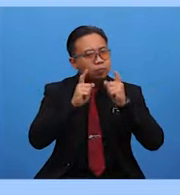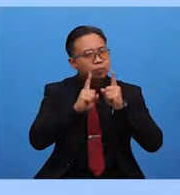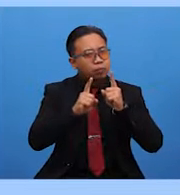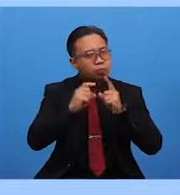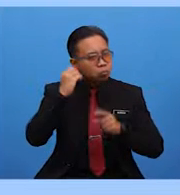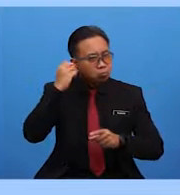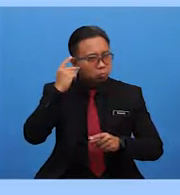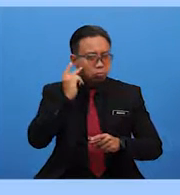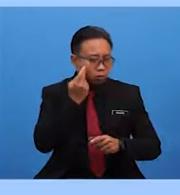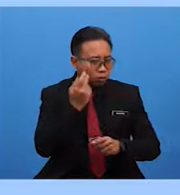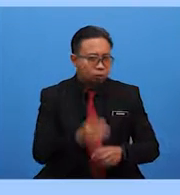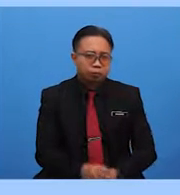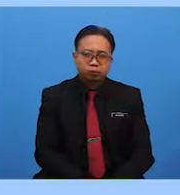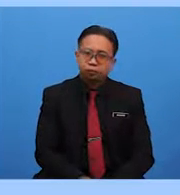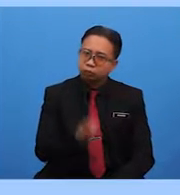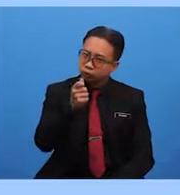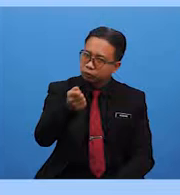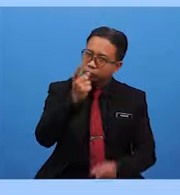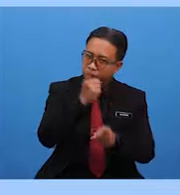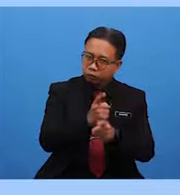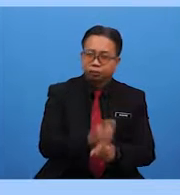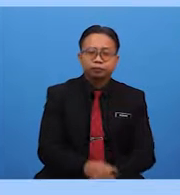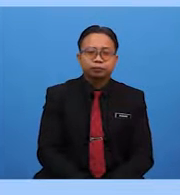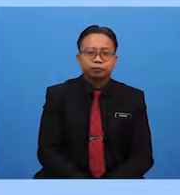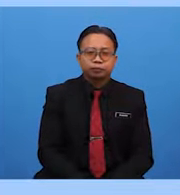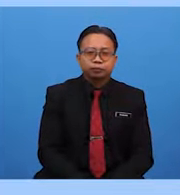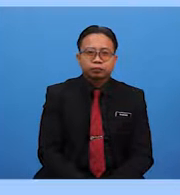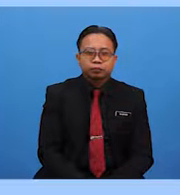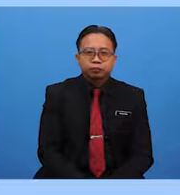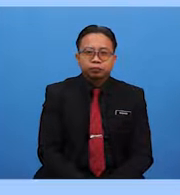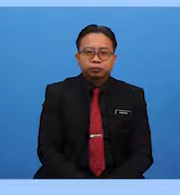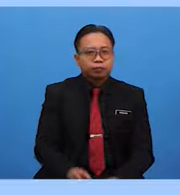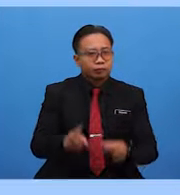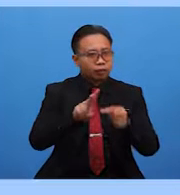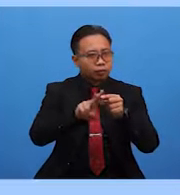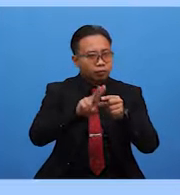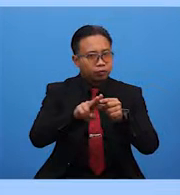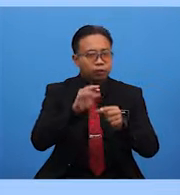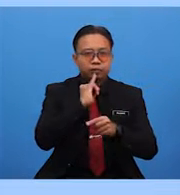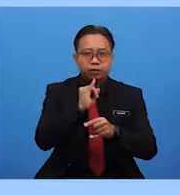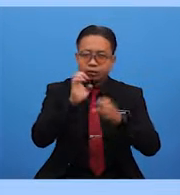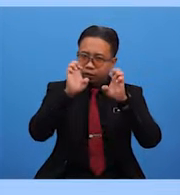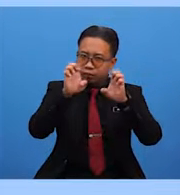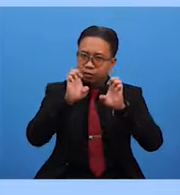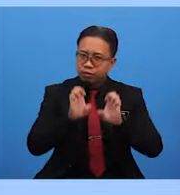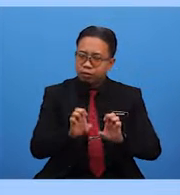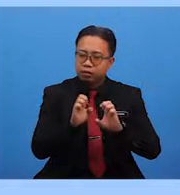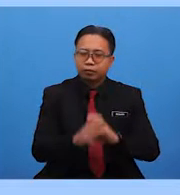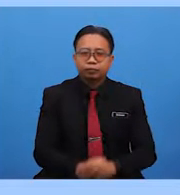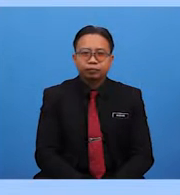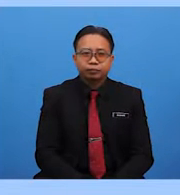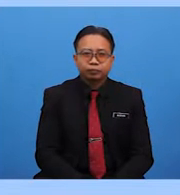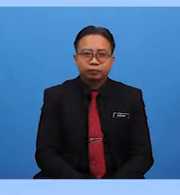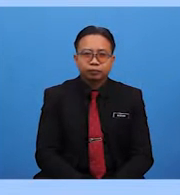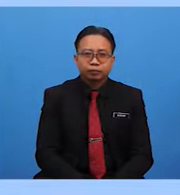Ah, yes, you're absolutely right. The action word or the verb is exercise.